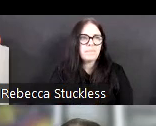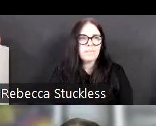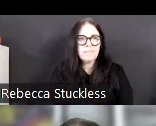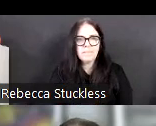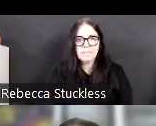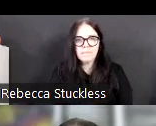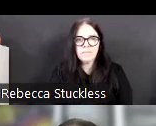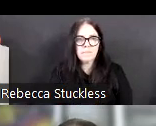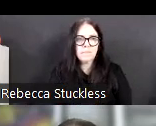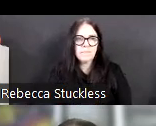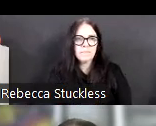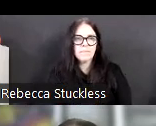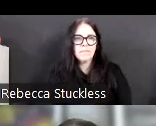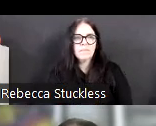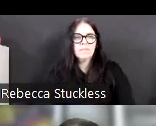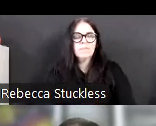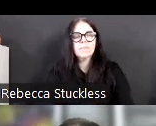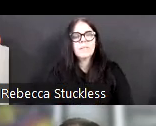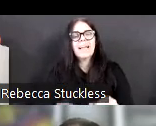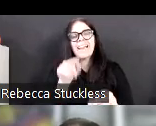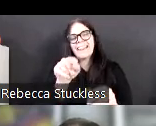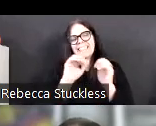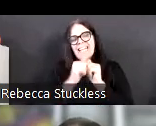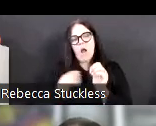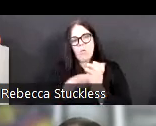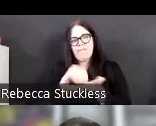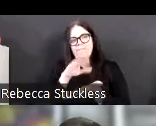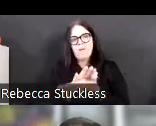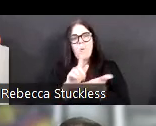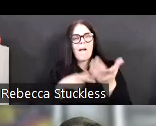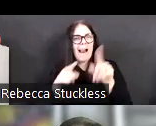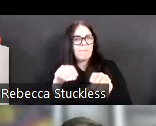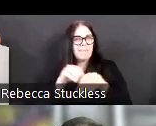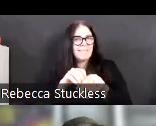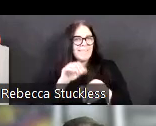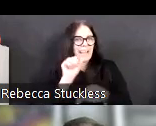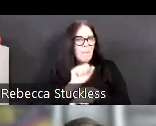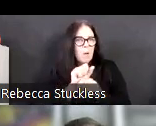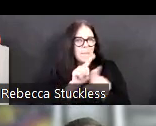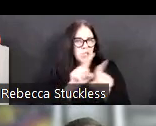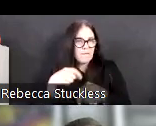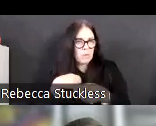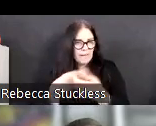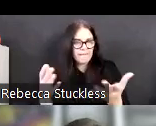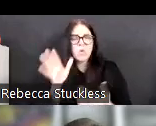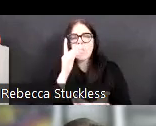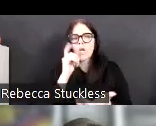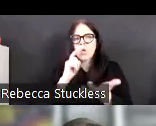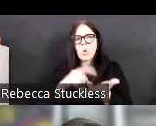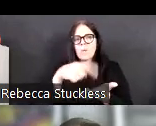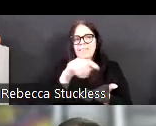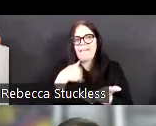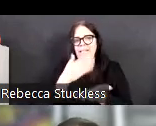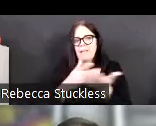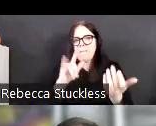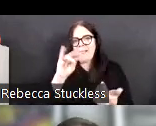This is just how we represent what happens in the couple of employment surveys that we asked them to do. You'll notice the links down there.